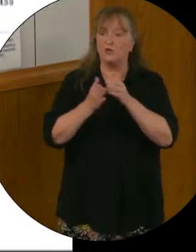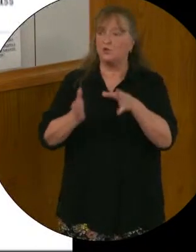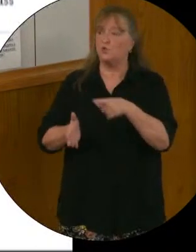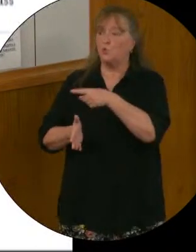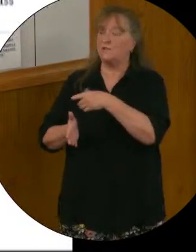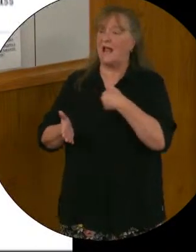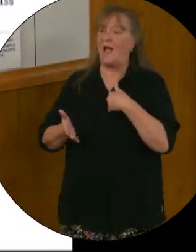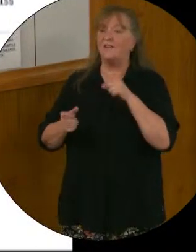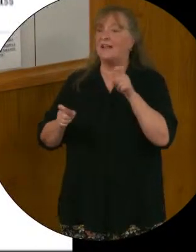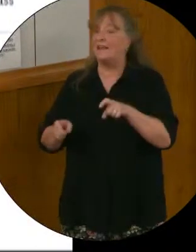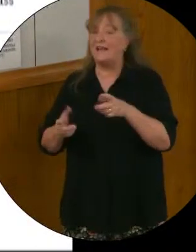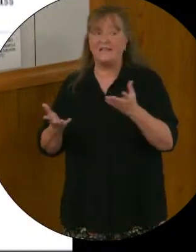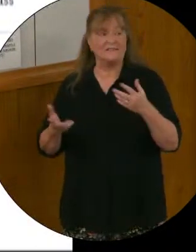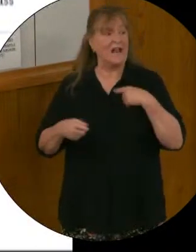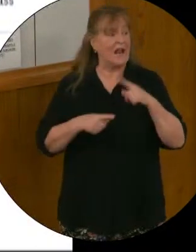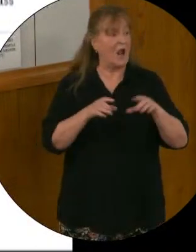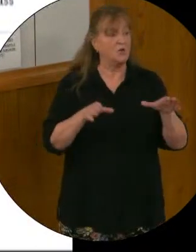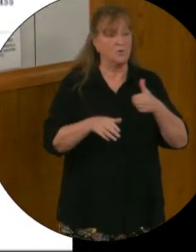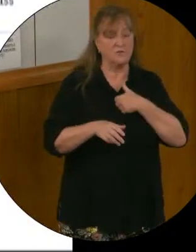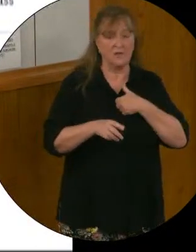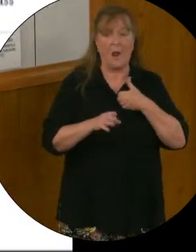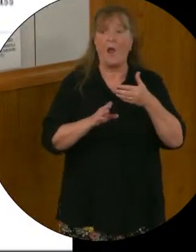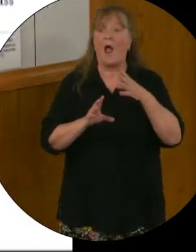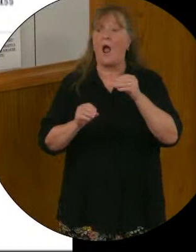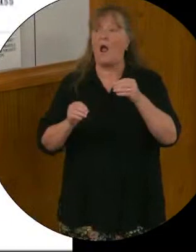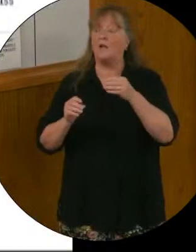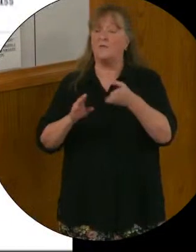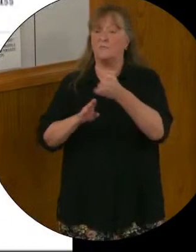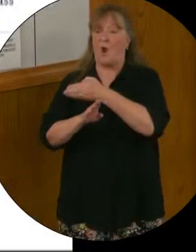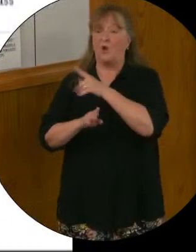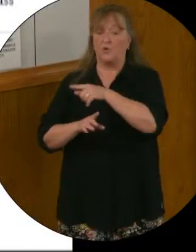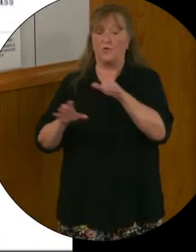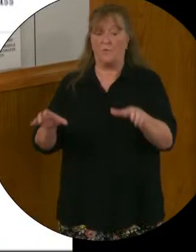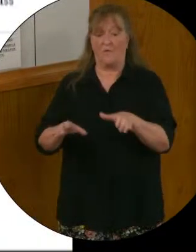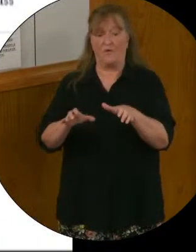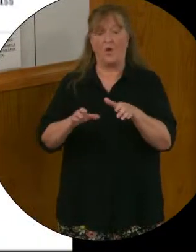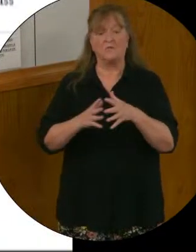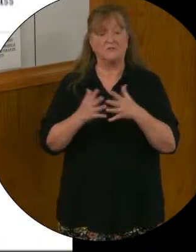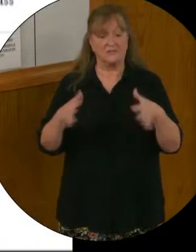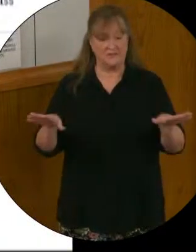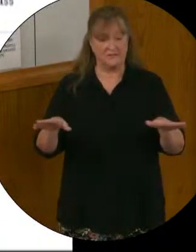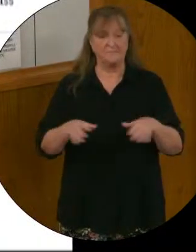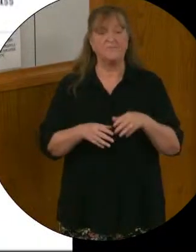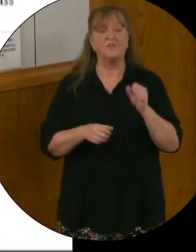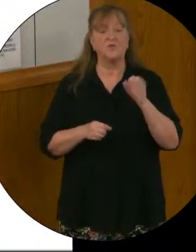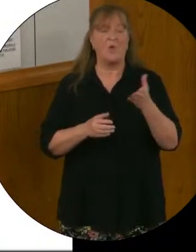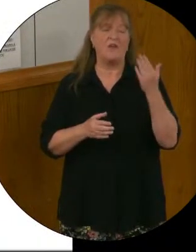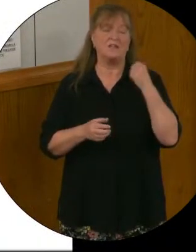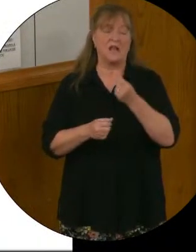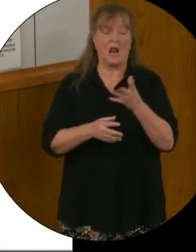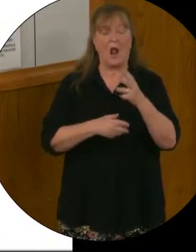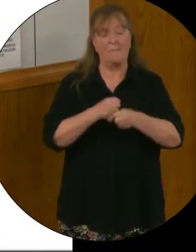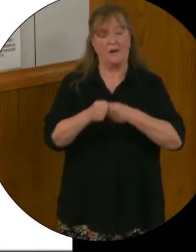need regardless of prior performance. So that has been our focus group over the last couple of